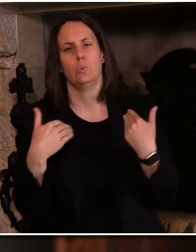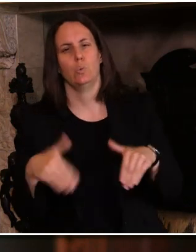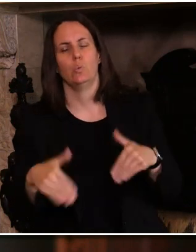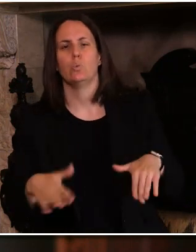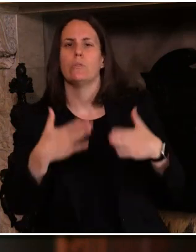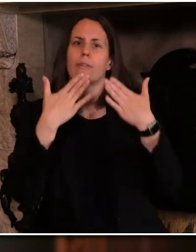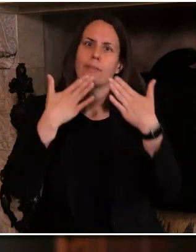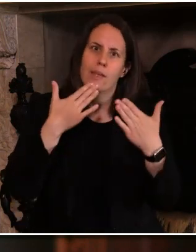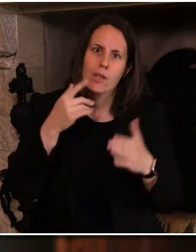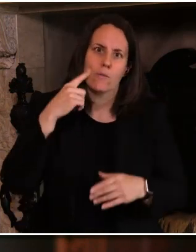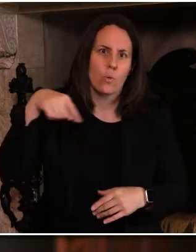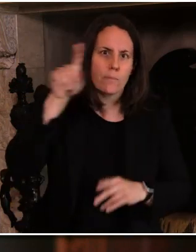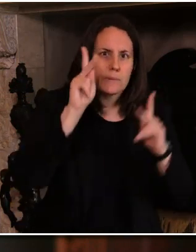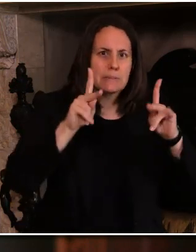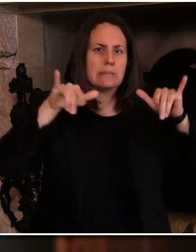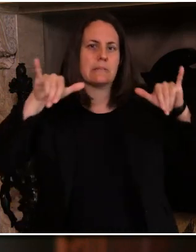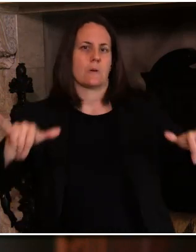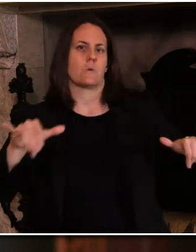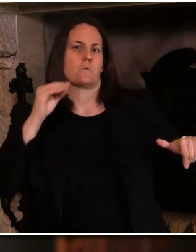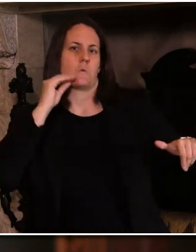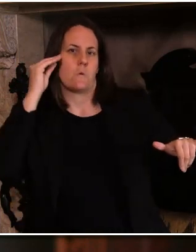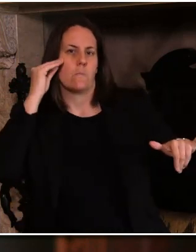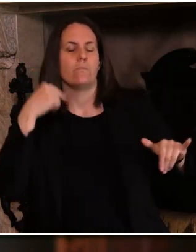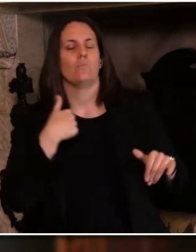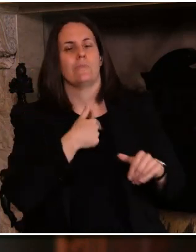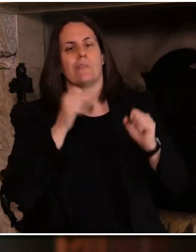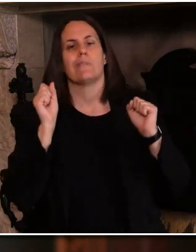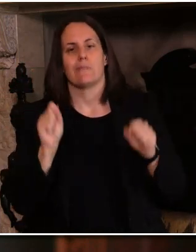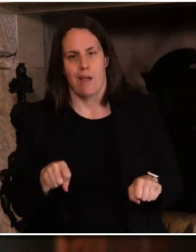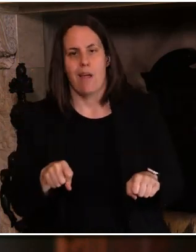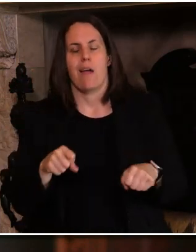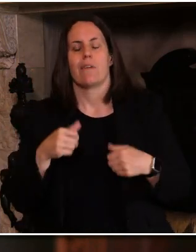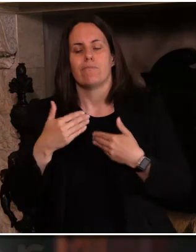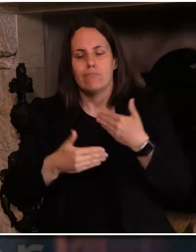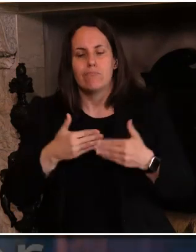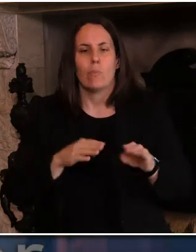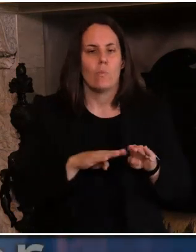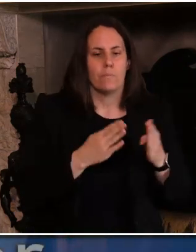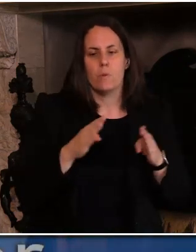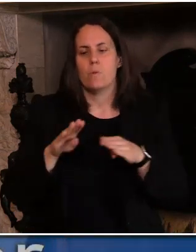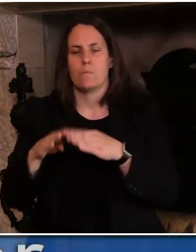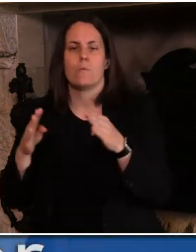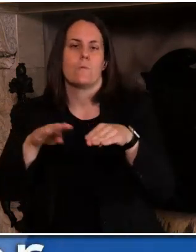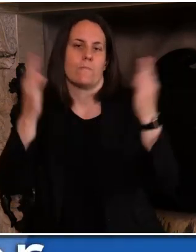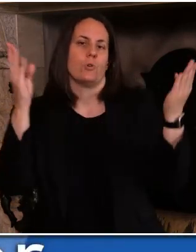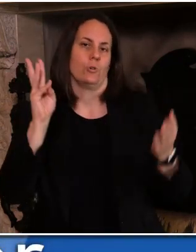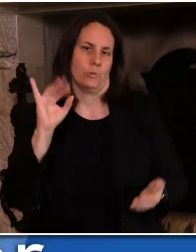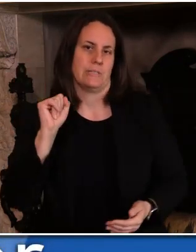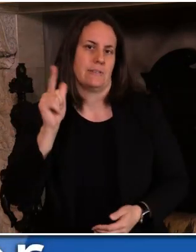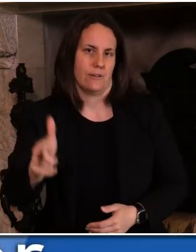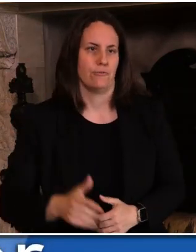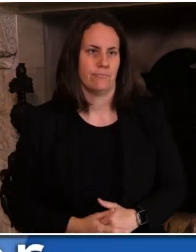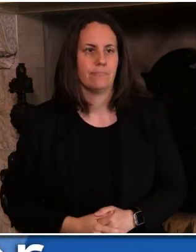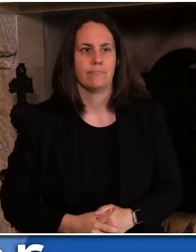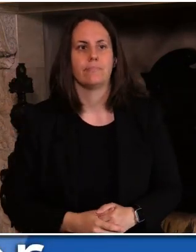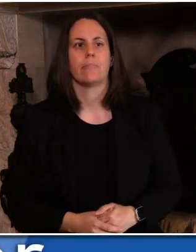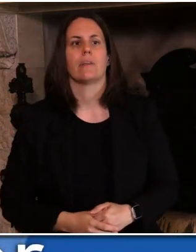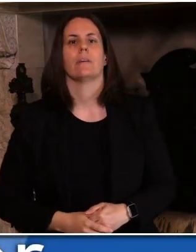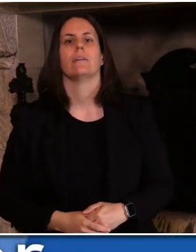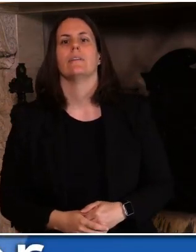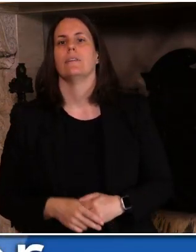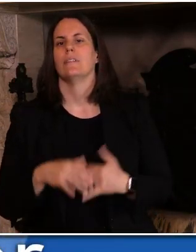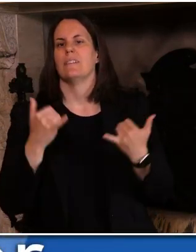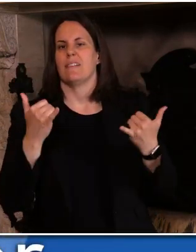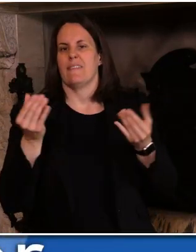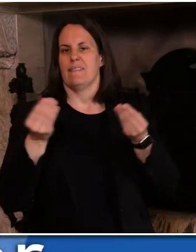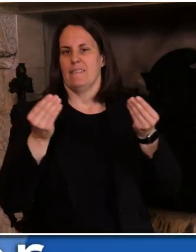bouncing back as a state. Thank you. We'll now open it up for questions. A reminder to maintain audio quality, to keep phones on mute until